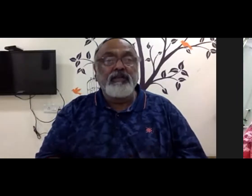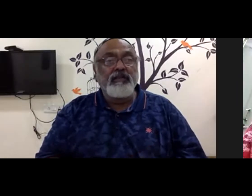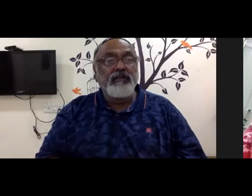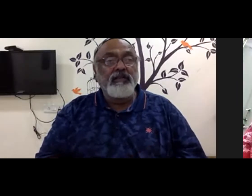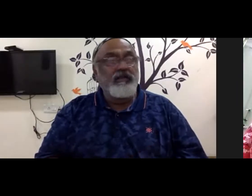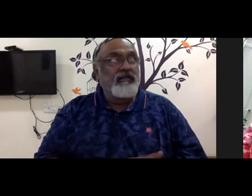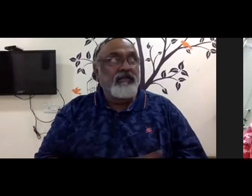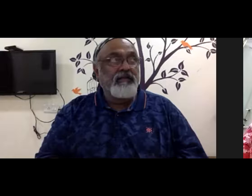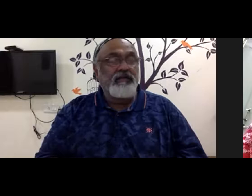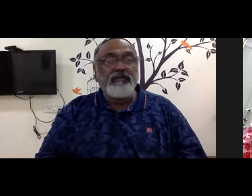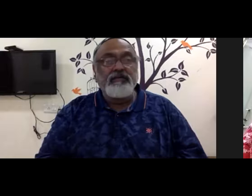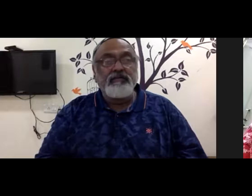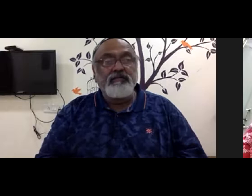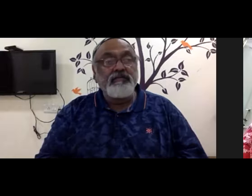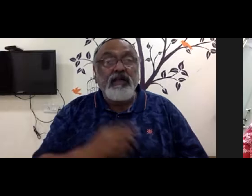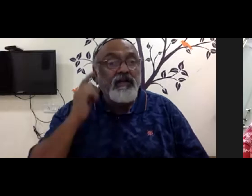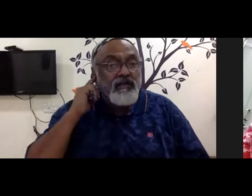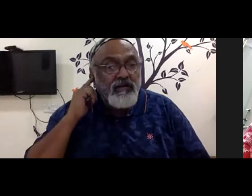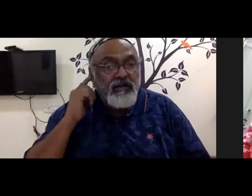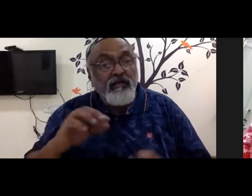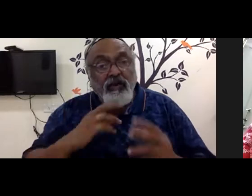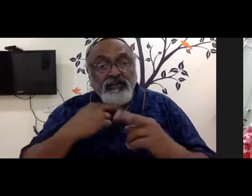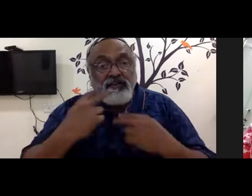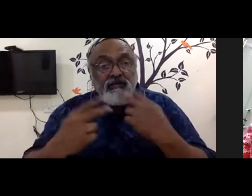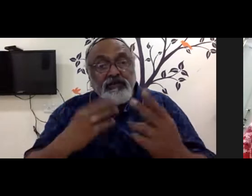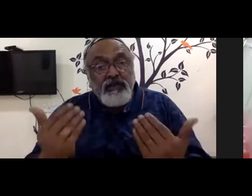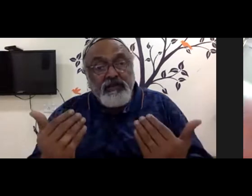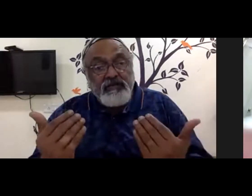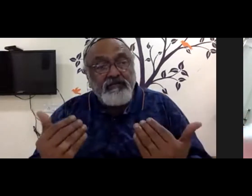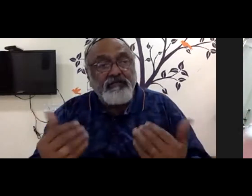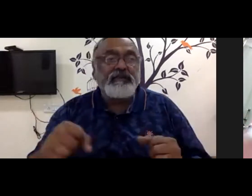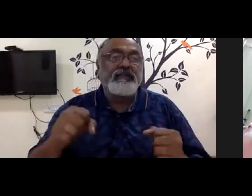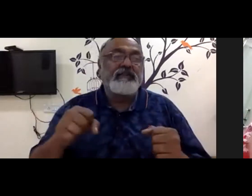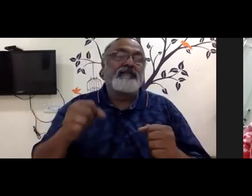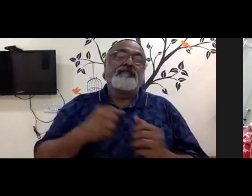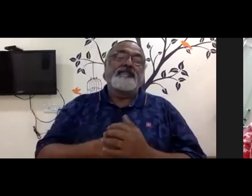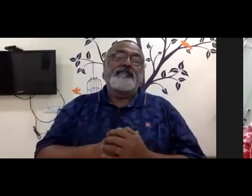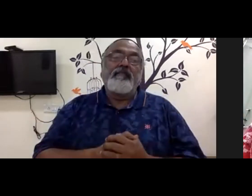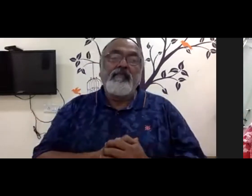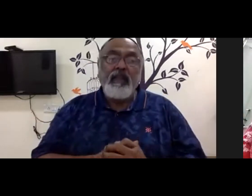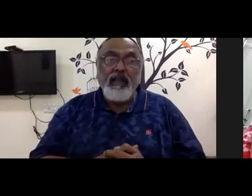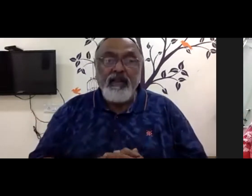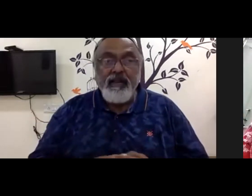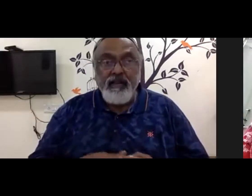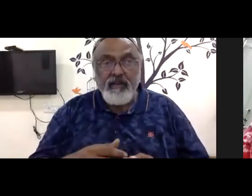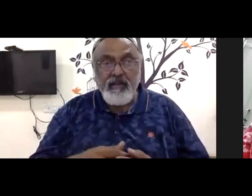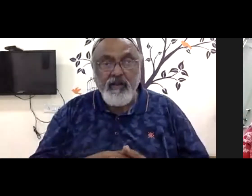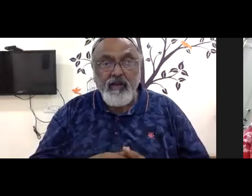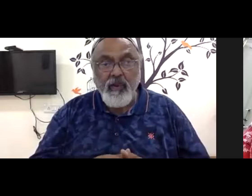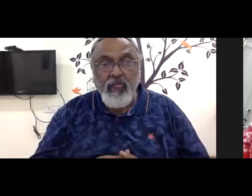Hello, ma'am. Am I audible? Yes. Ma'am, thanks for your lecture. And